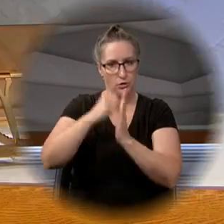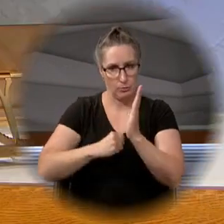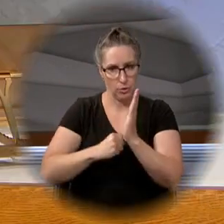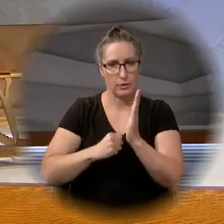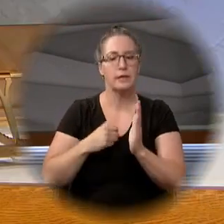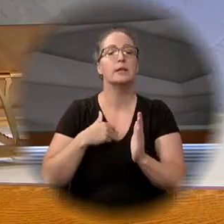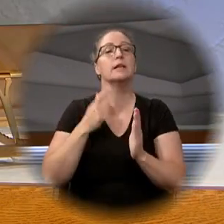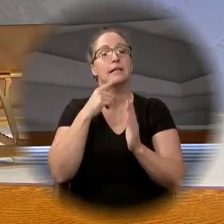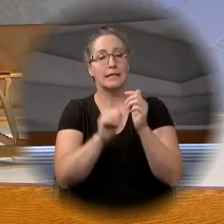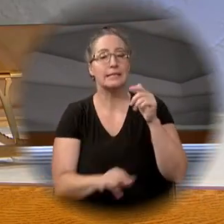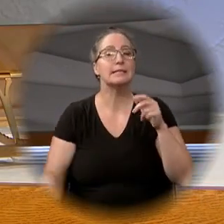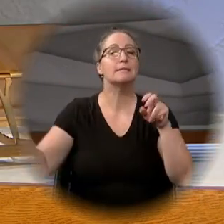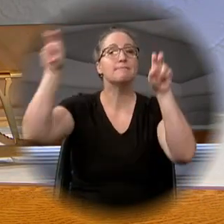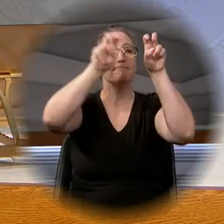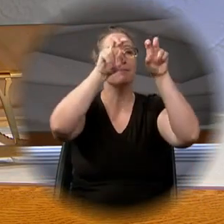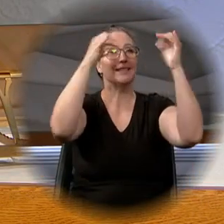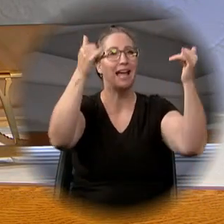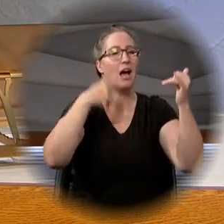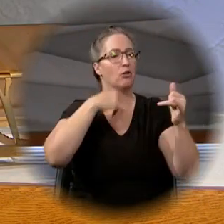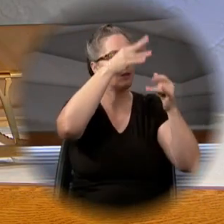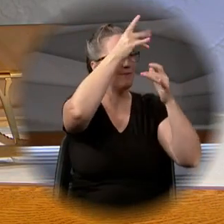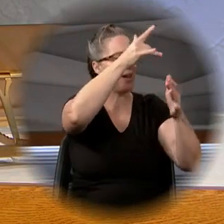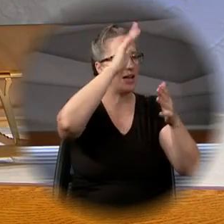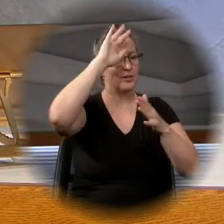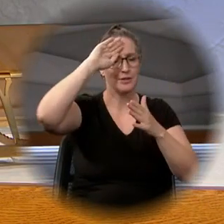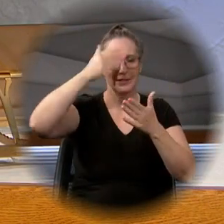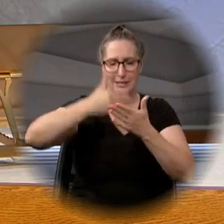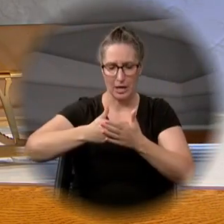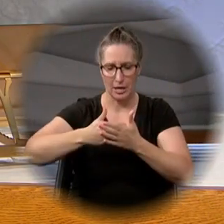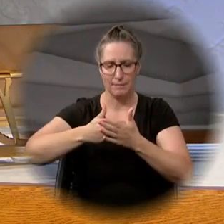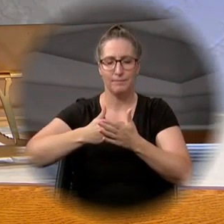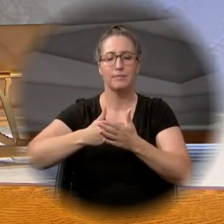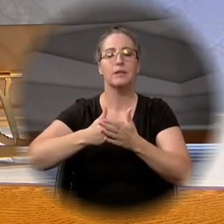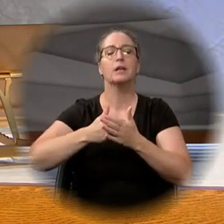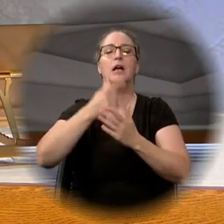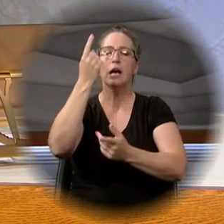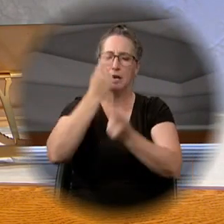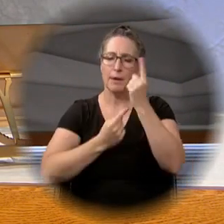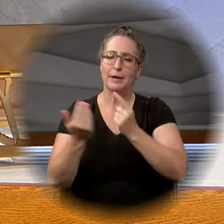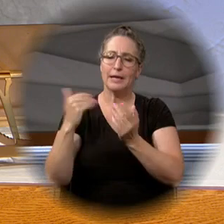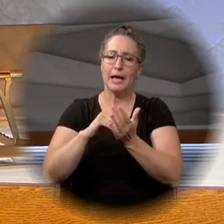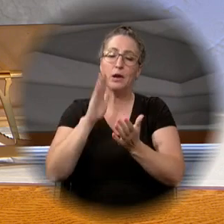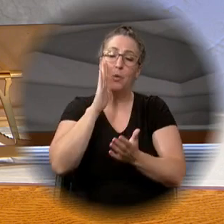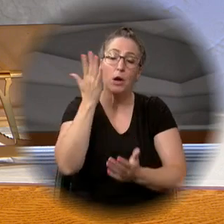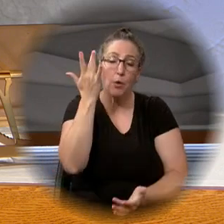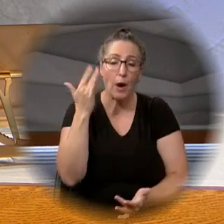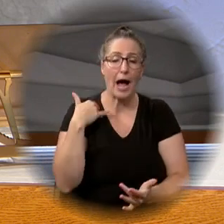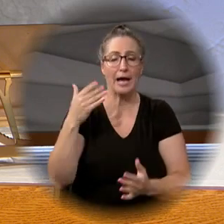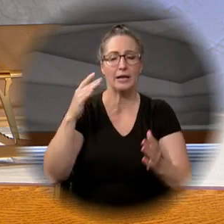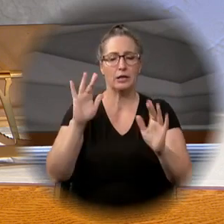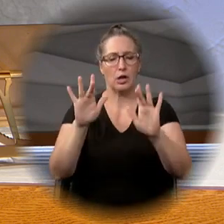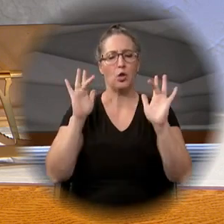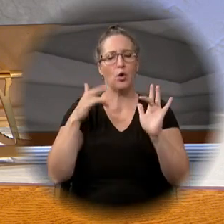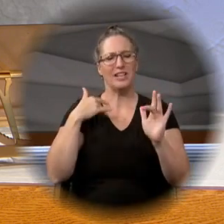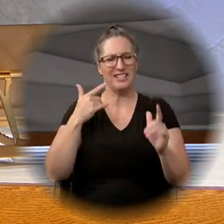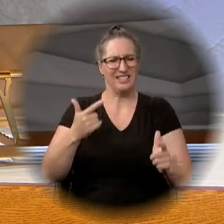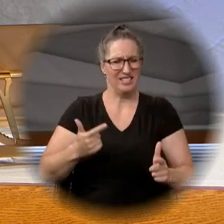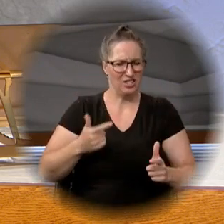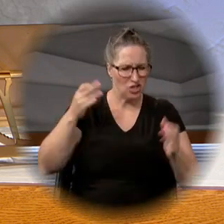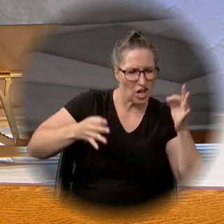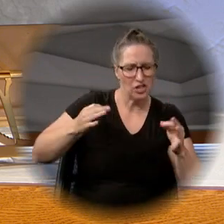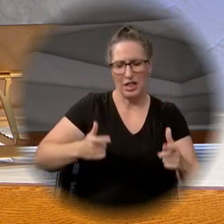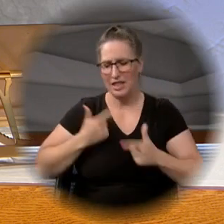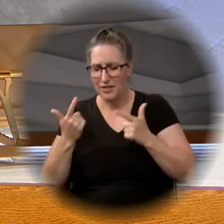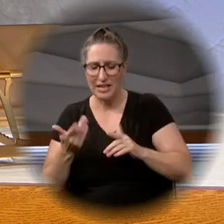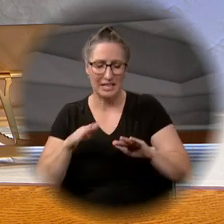scriptures. He ascended into heaven and is seated at the right hand of the Father. He will come again in glory to judge the living